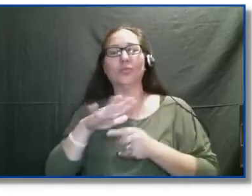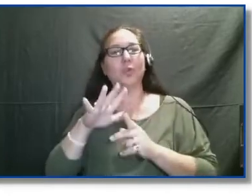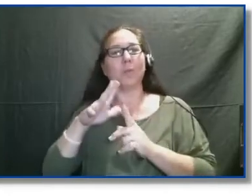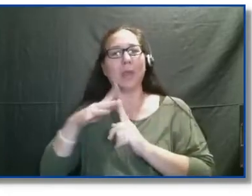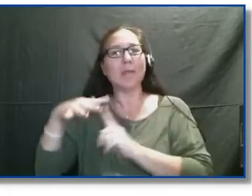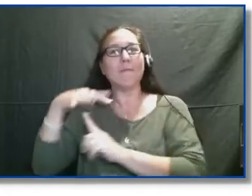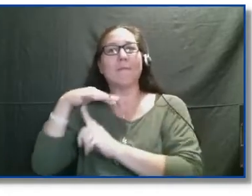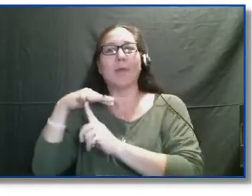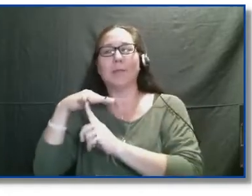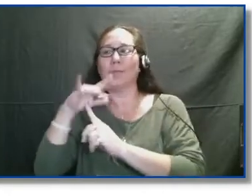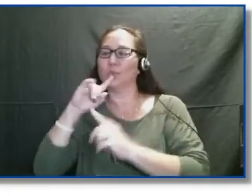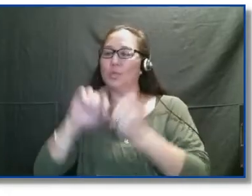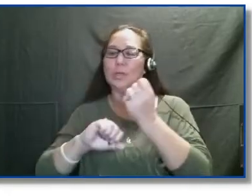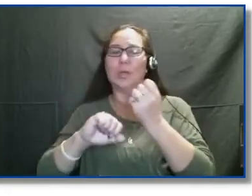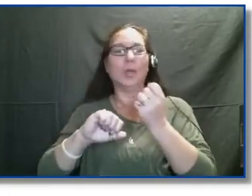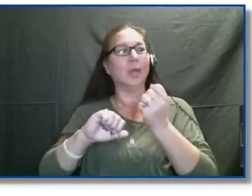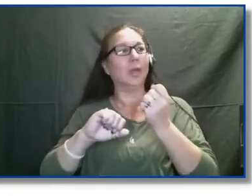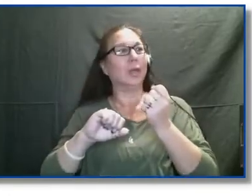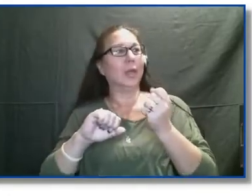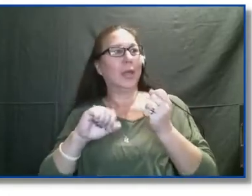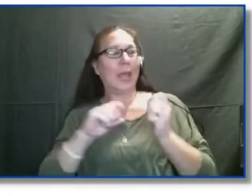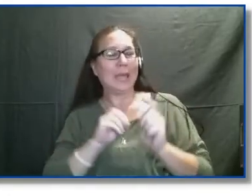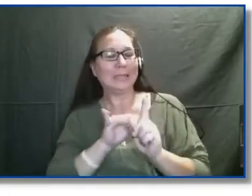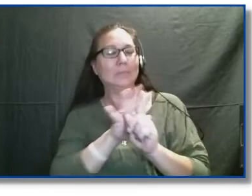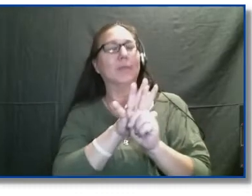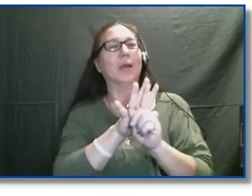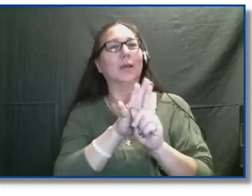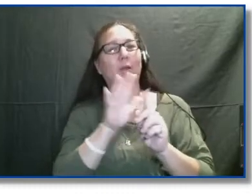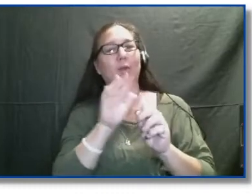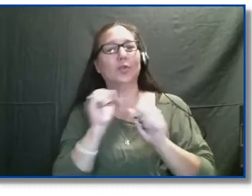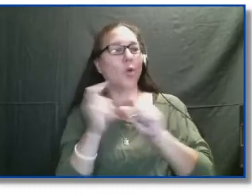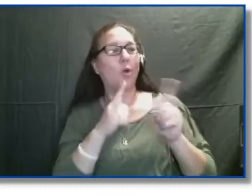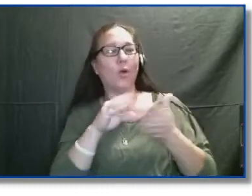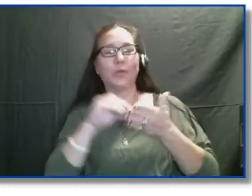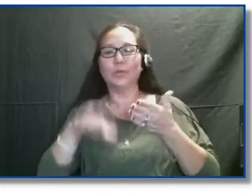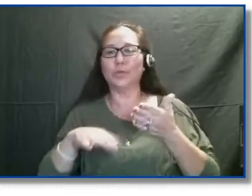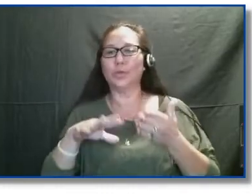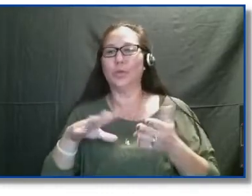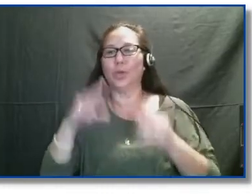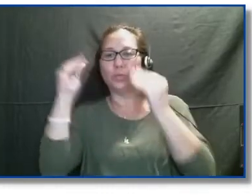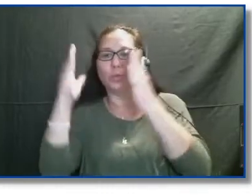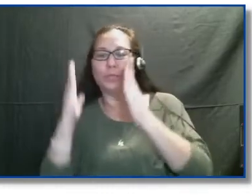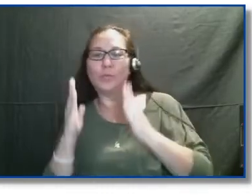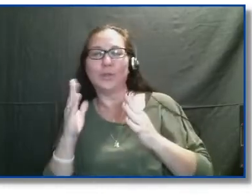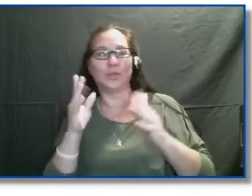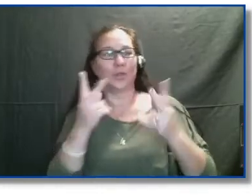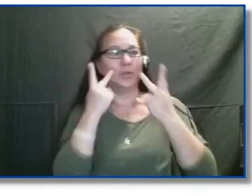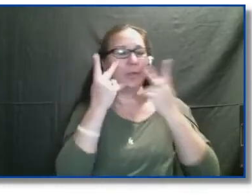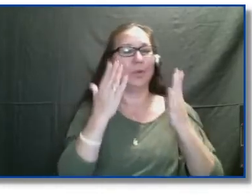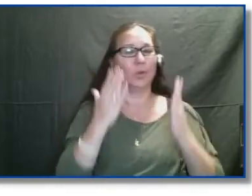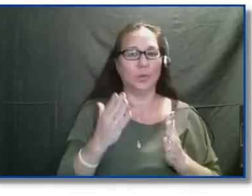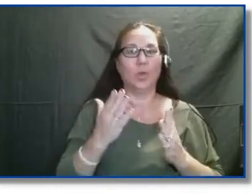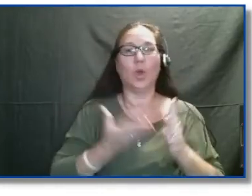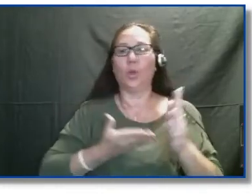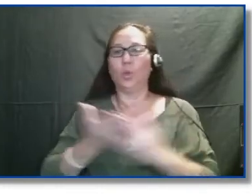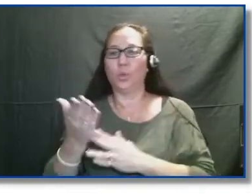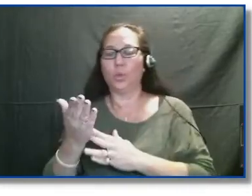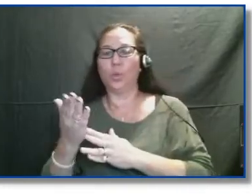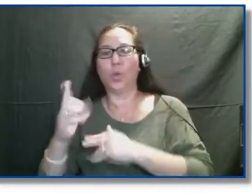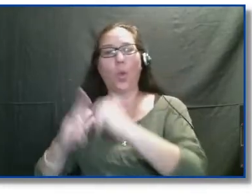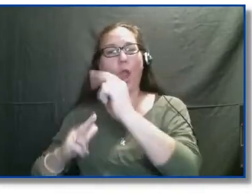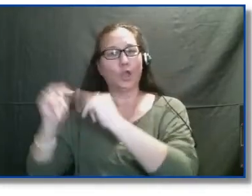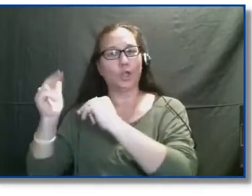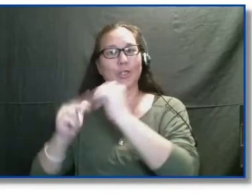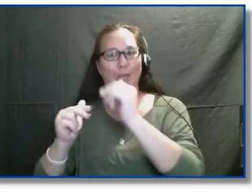students, professors, researchers, and our visitors through architecture and art. And this